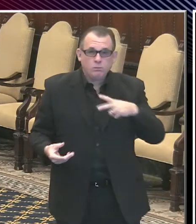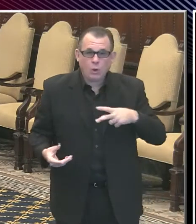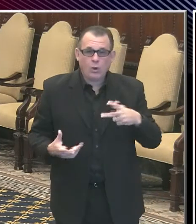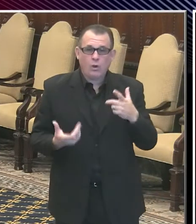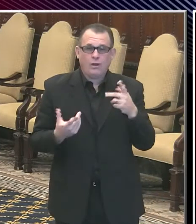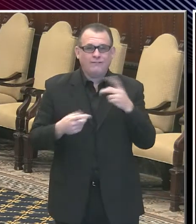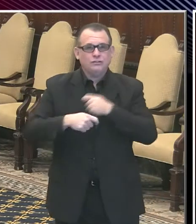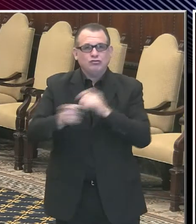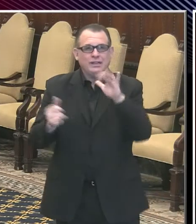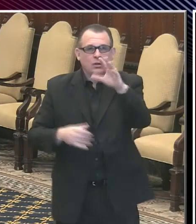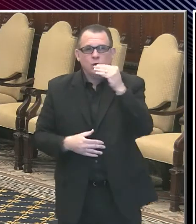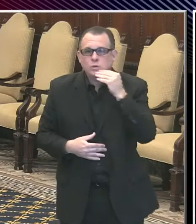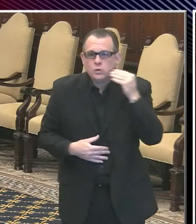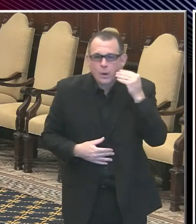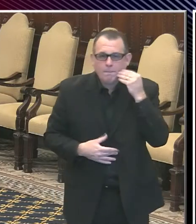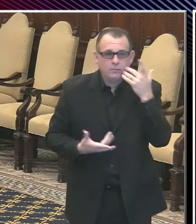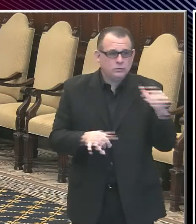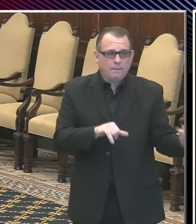home.